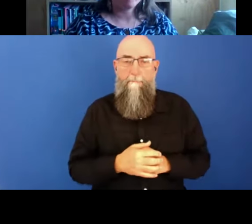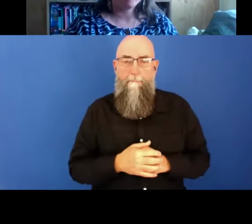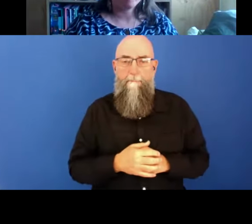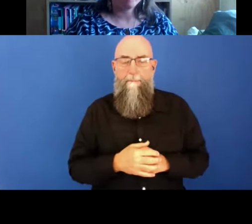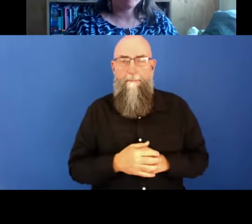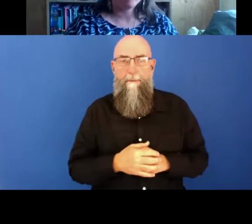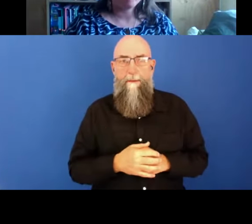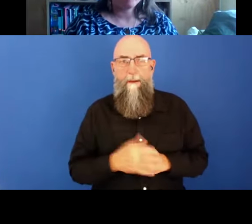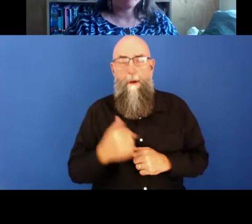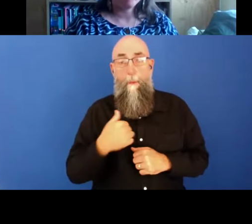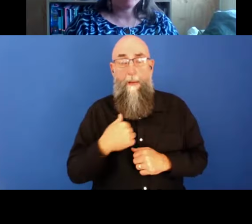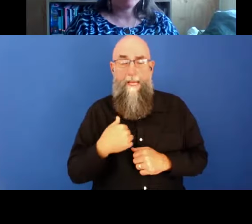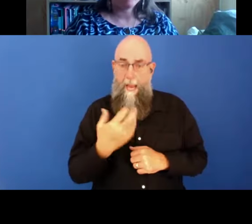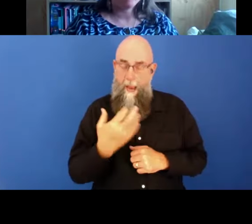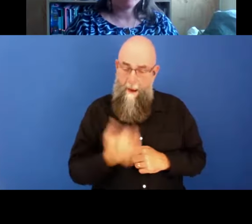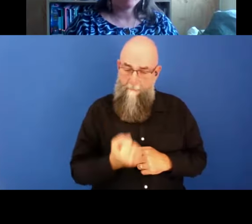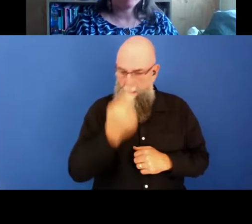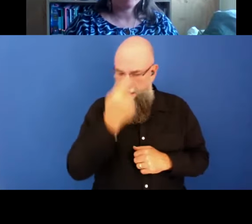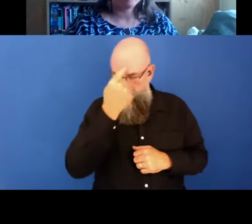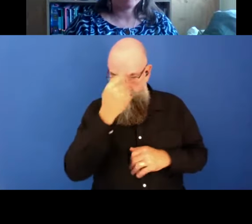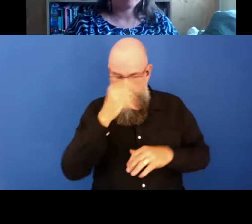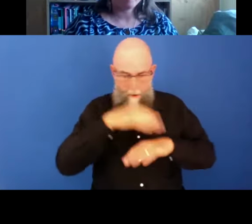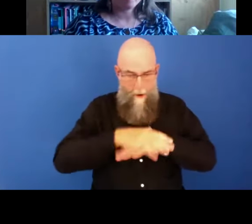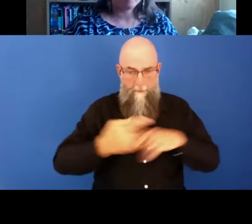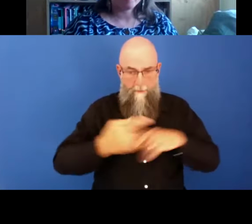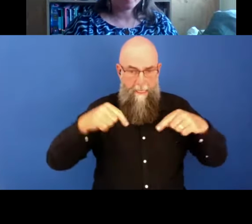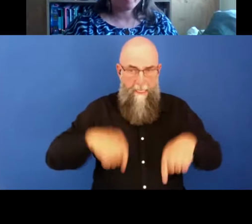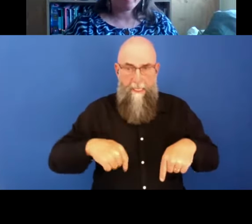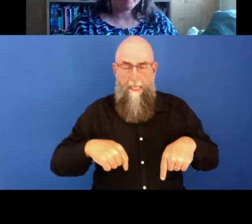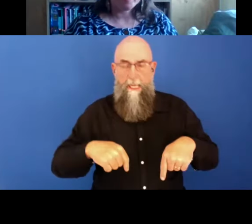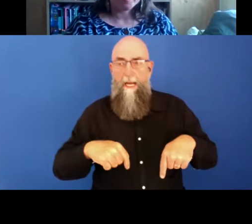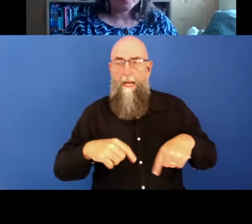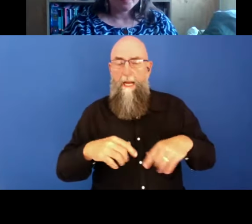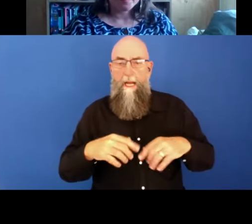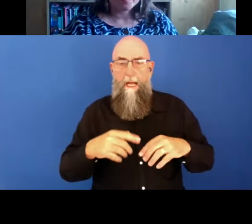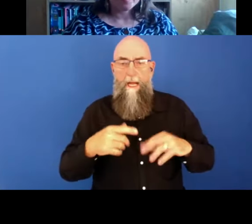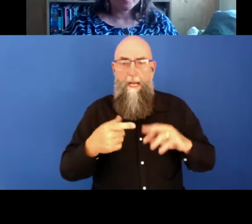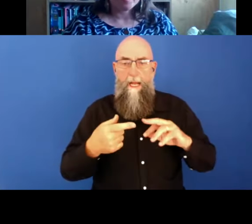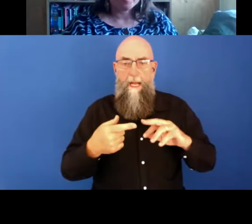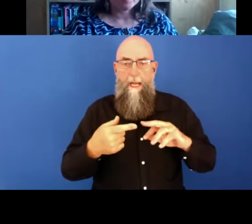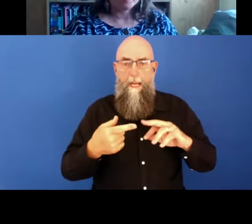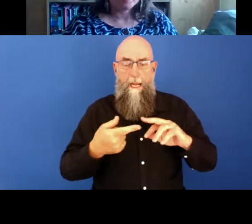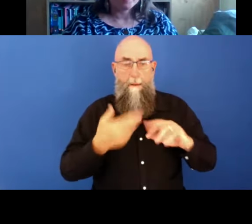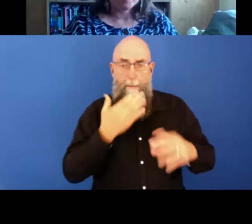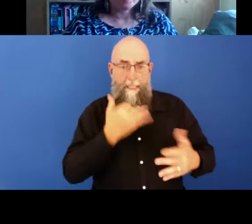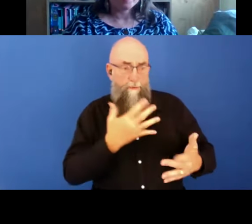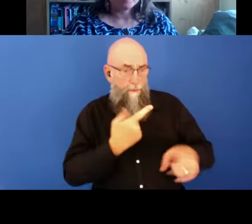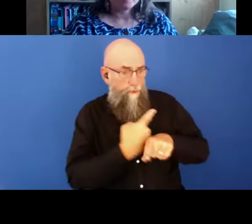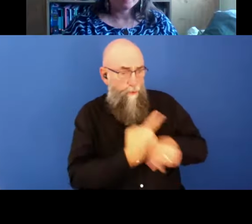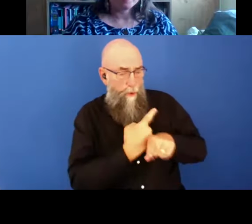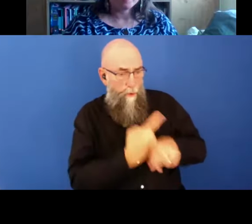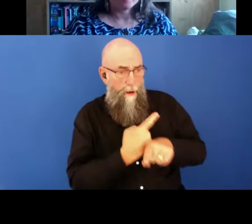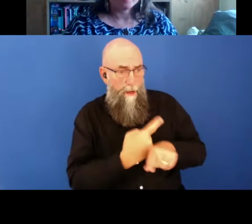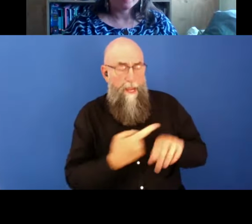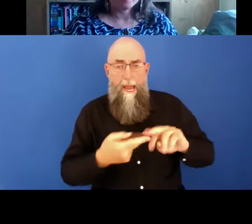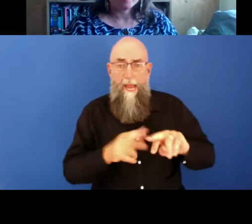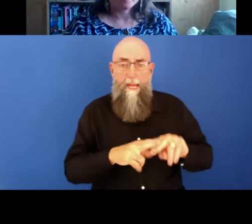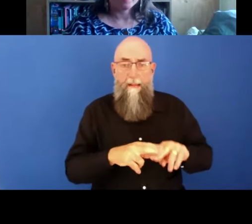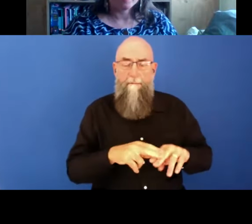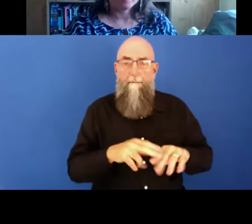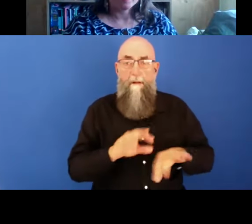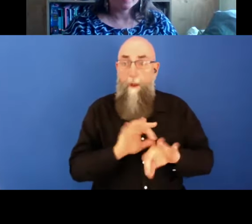we're here we're excess let's talk about it if it's not that's cool too you know that idea